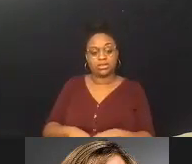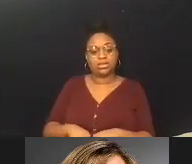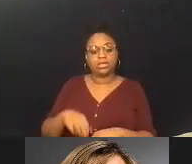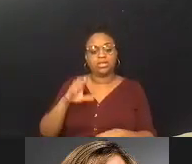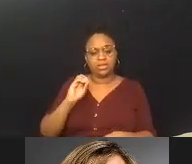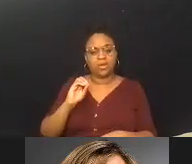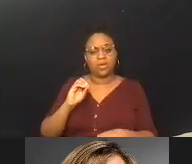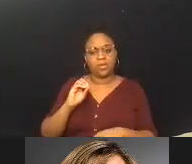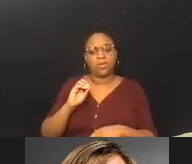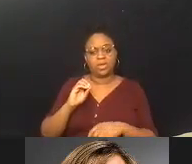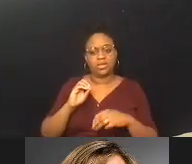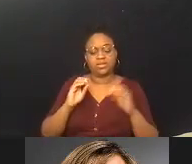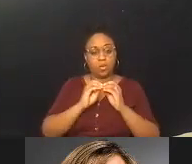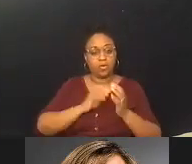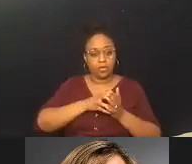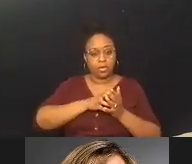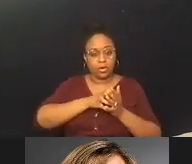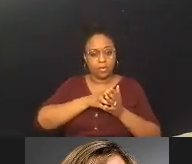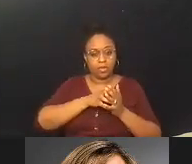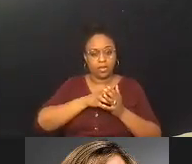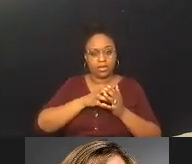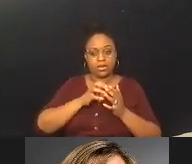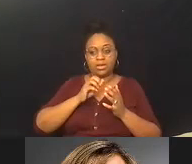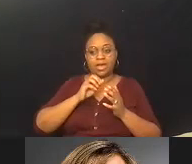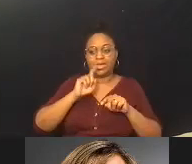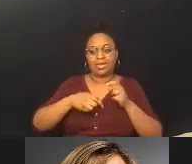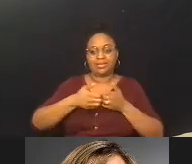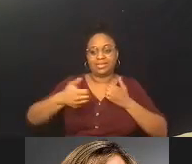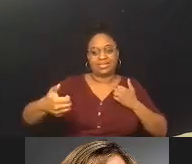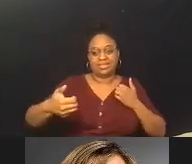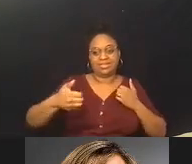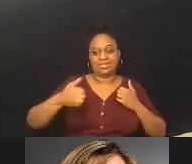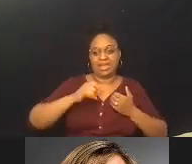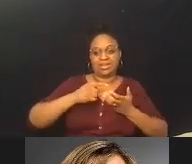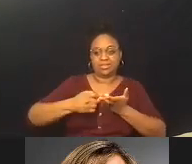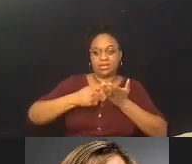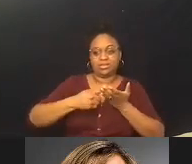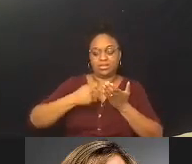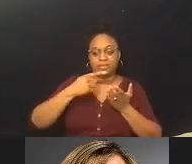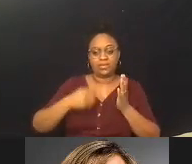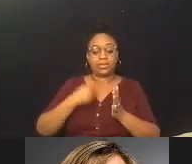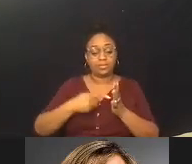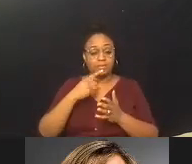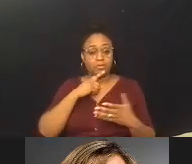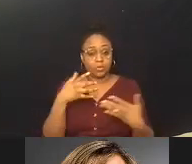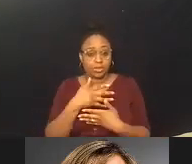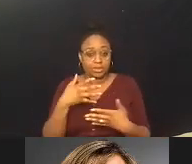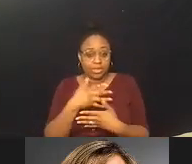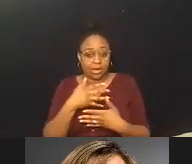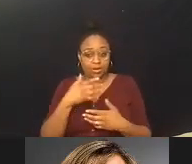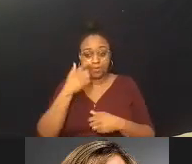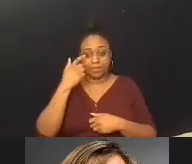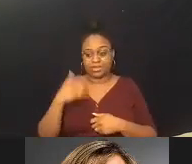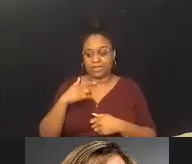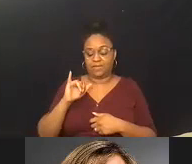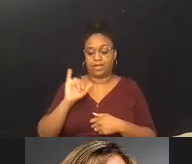is obviously very vulnerable, and also really scary at times, that you're leaving yourself vulnerable to sharing all